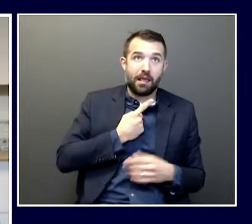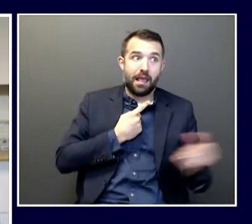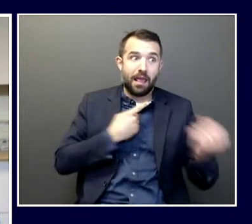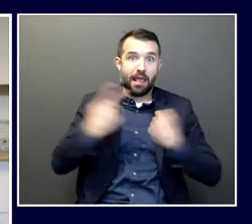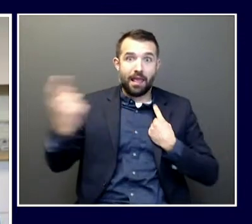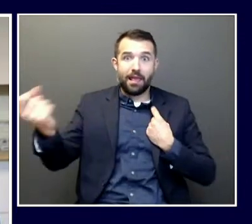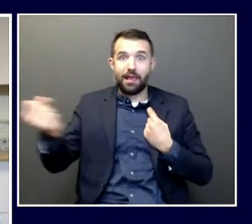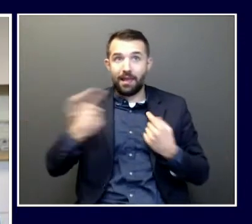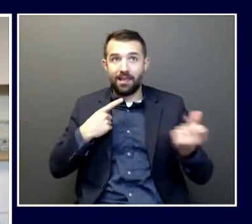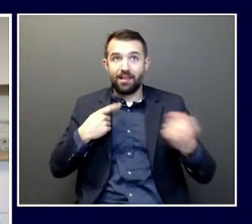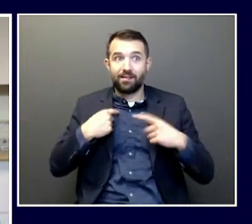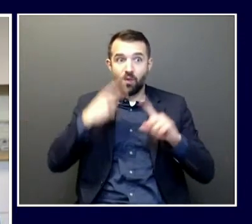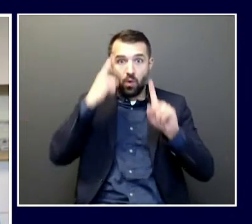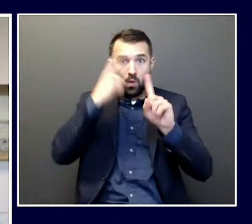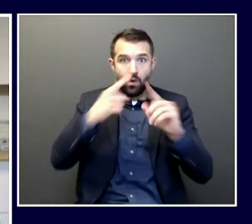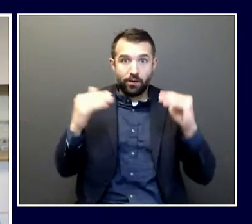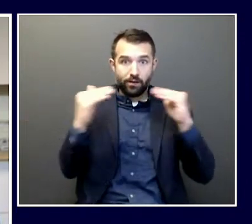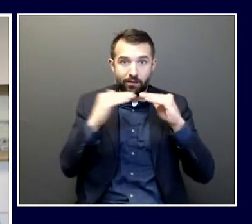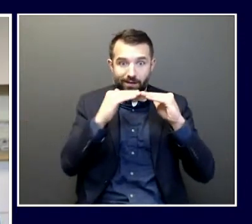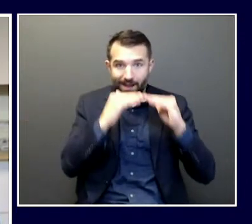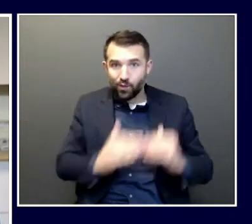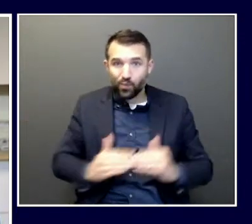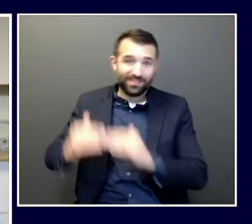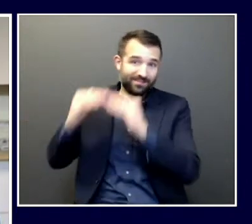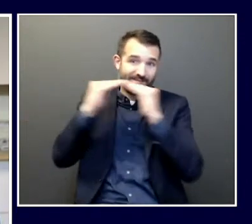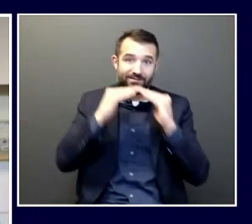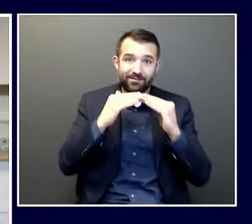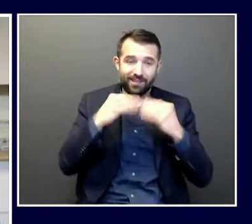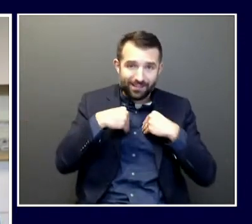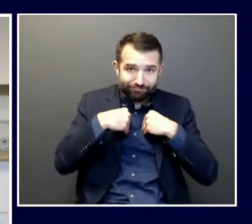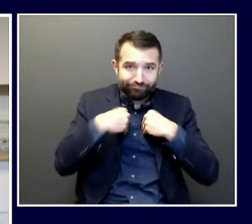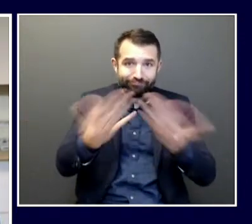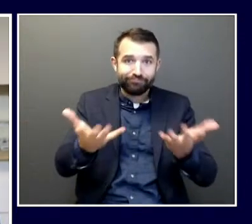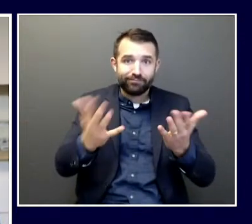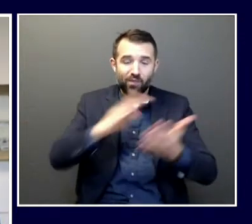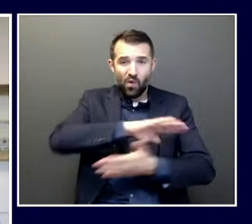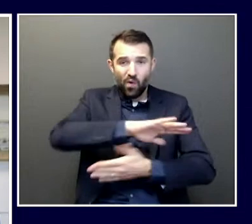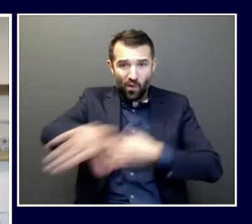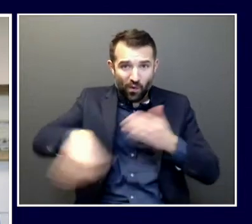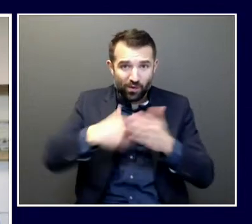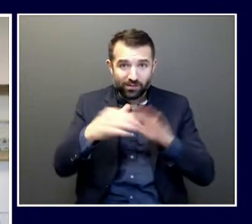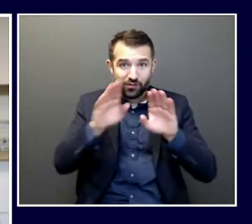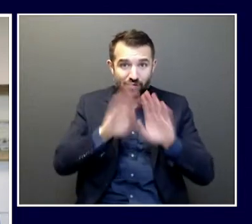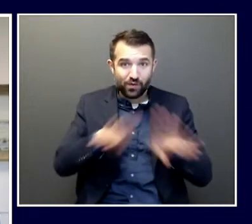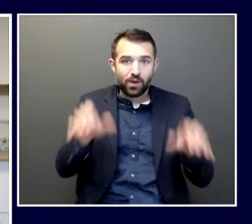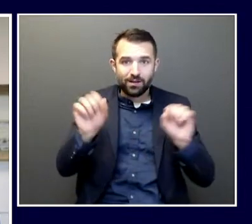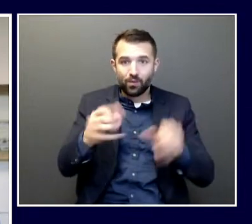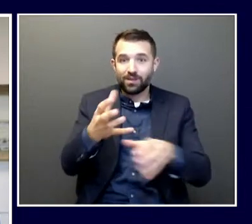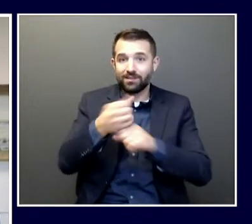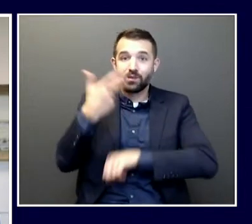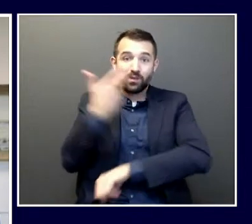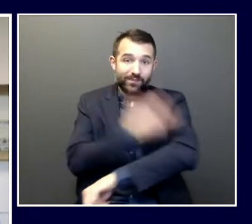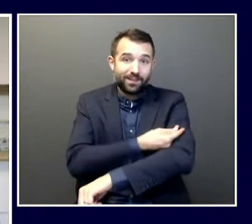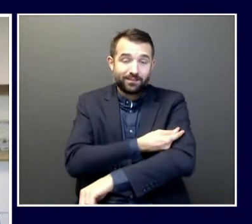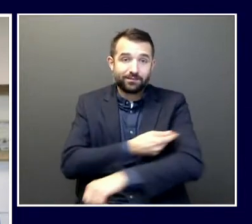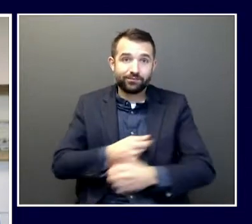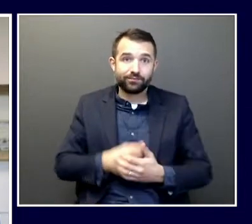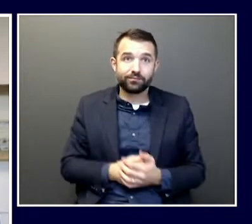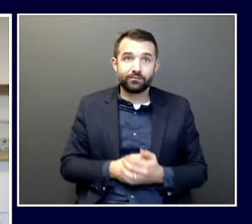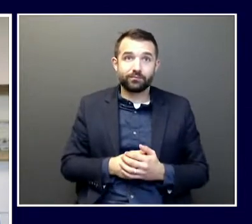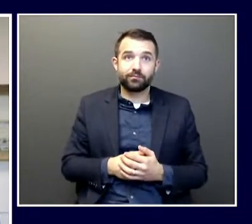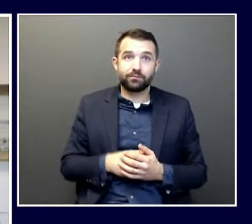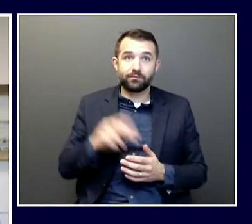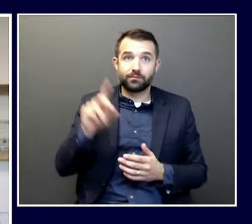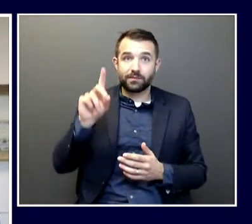get vaccinated. That will hopefully get easier as time goes by. Now, epidemiologically, in light of the Delta variant, we don't really